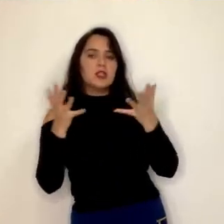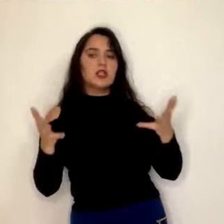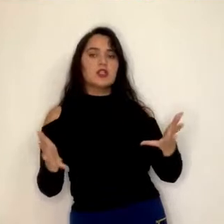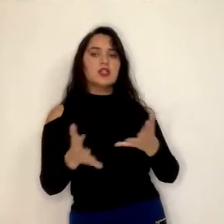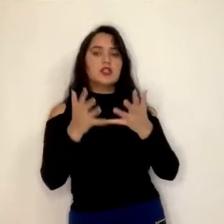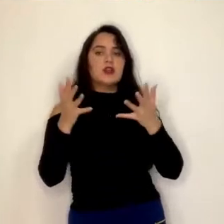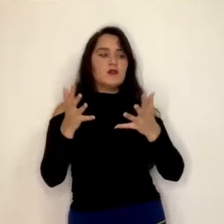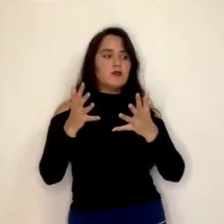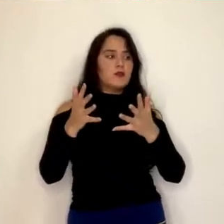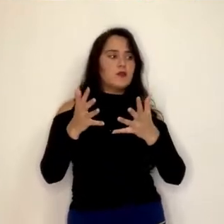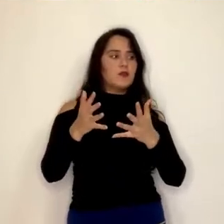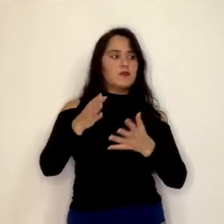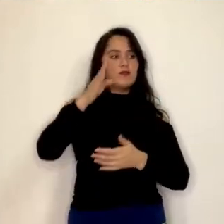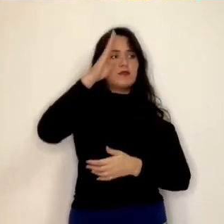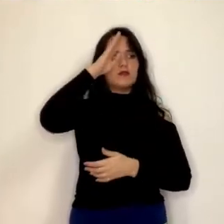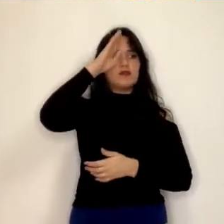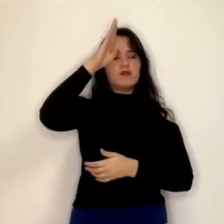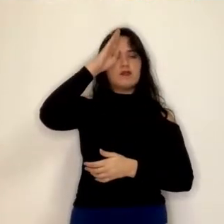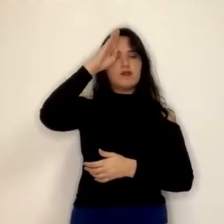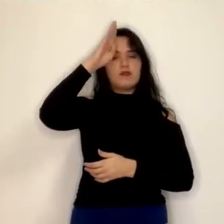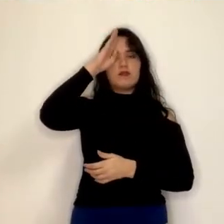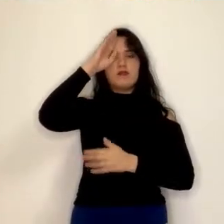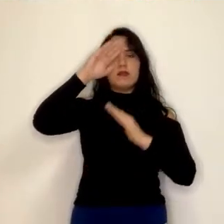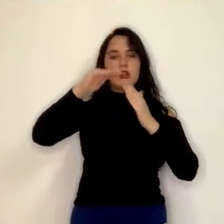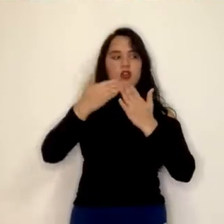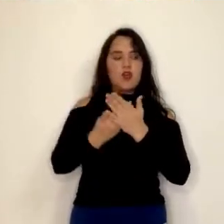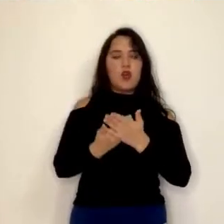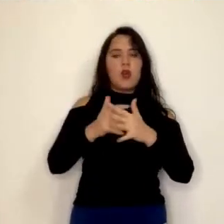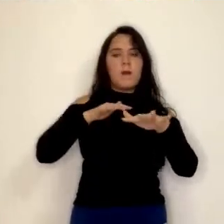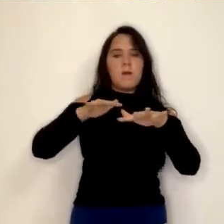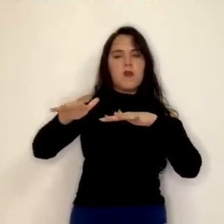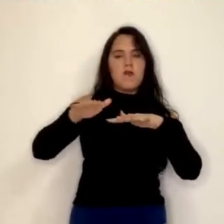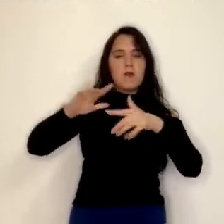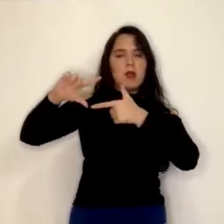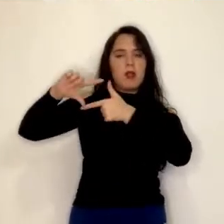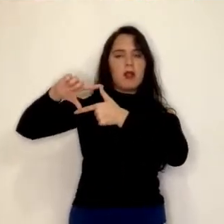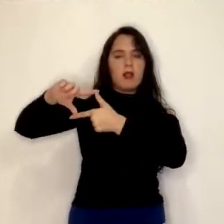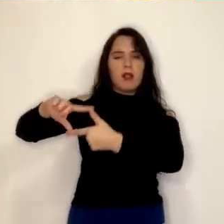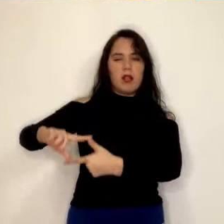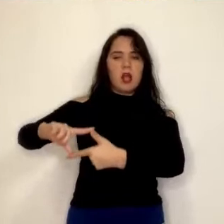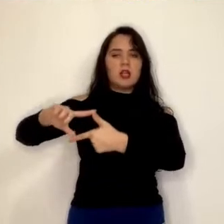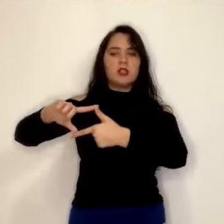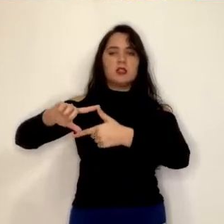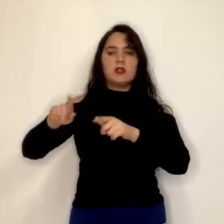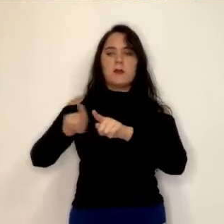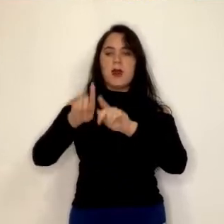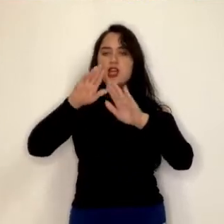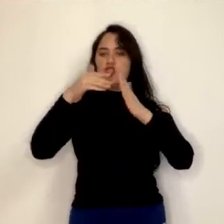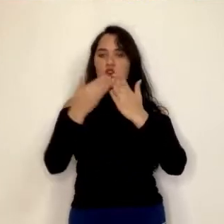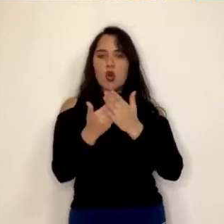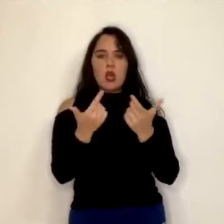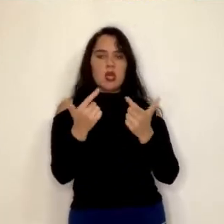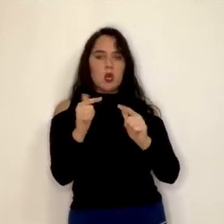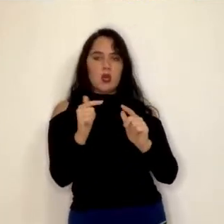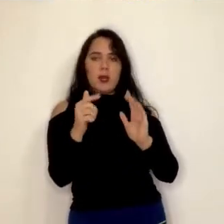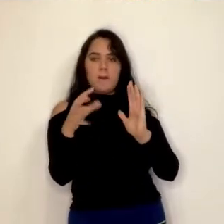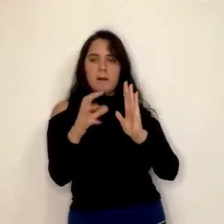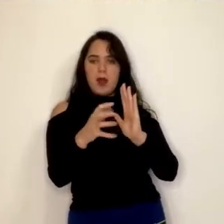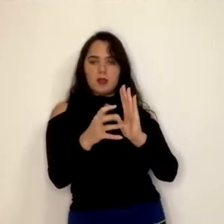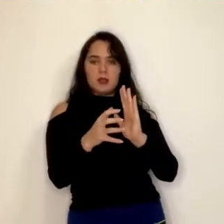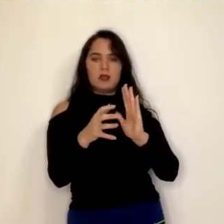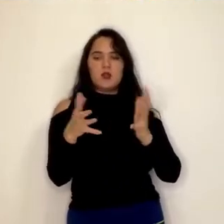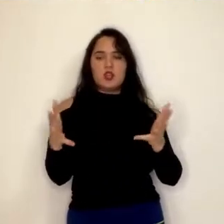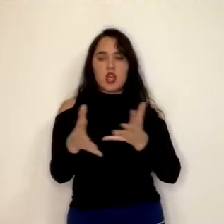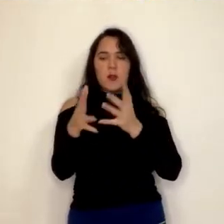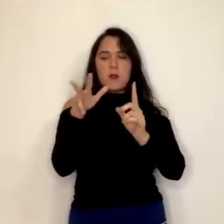intervention, educational intervention, seeking to militarize schools, catering to ultra-conservative